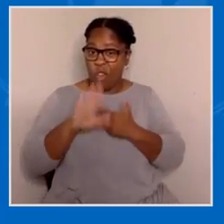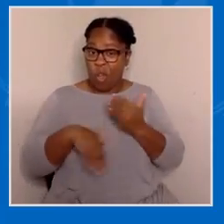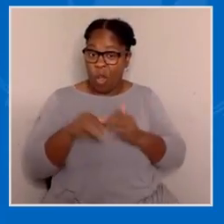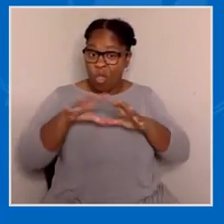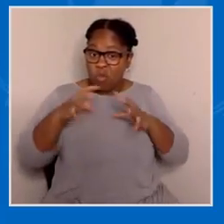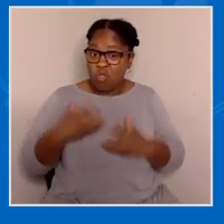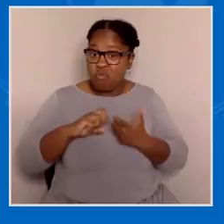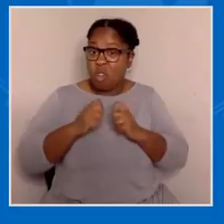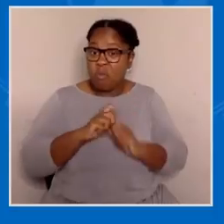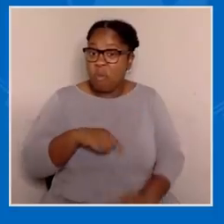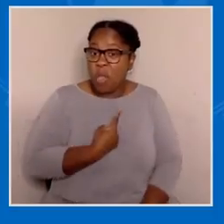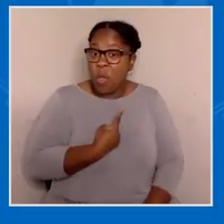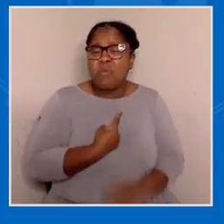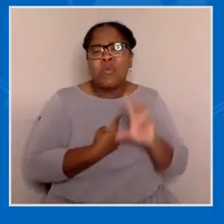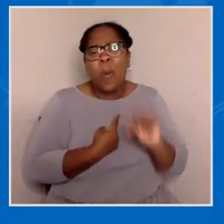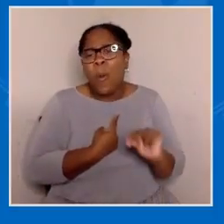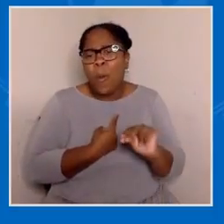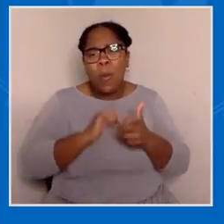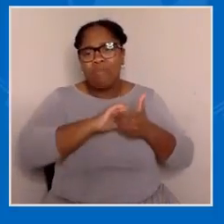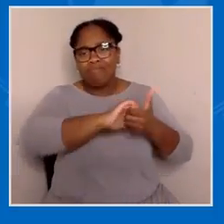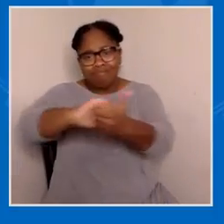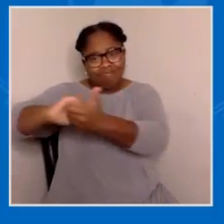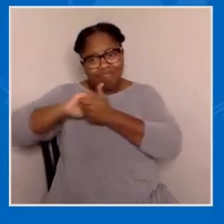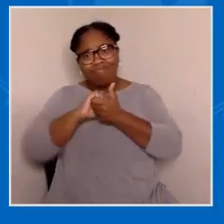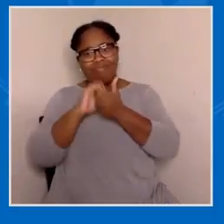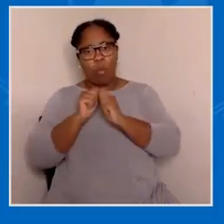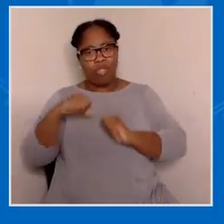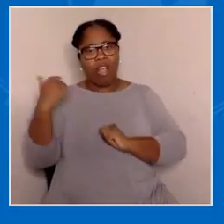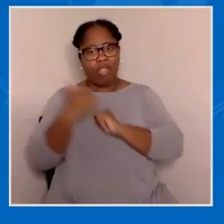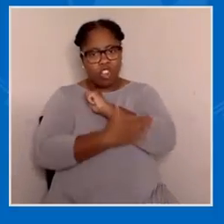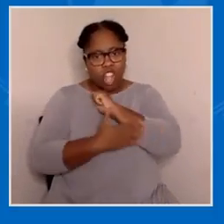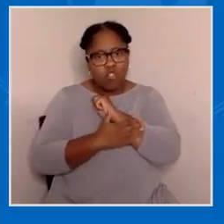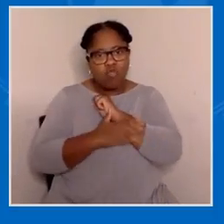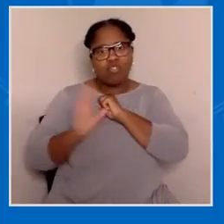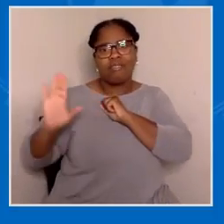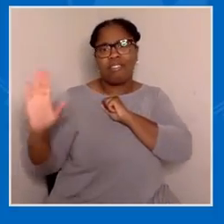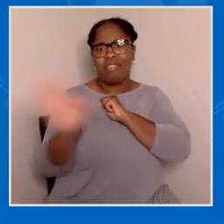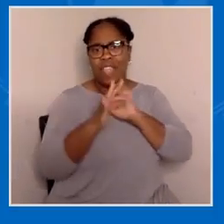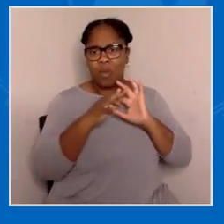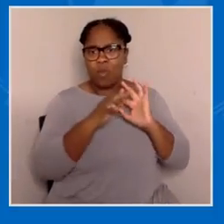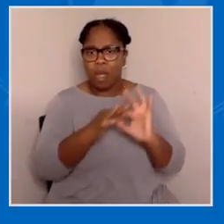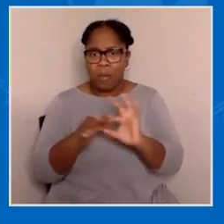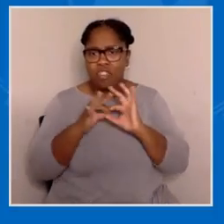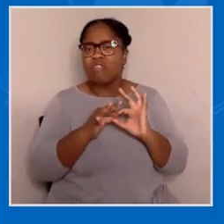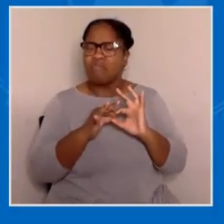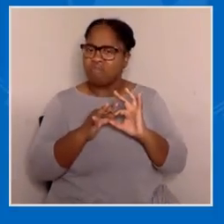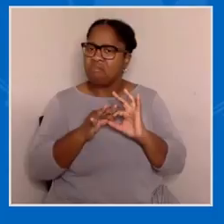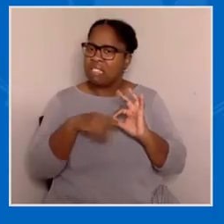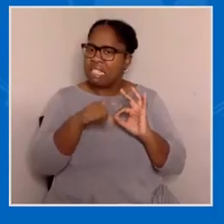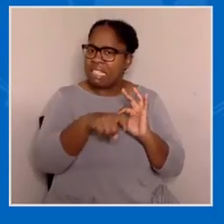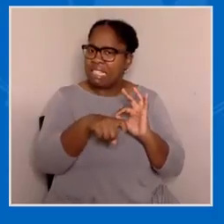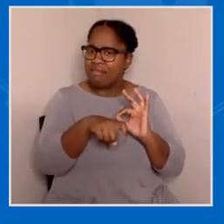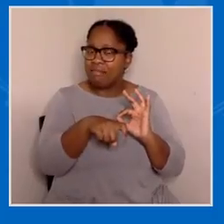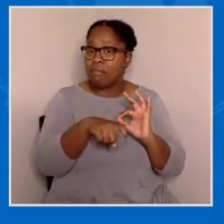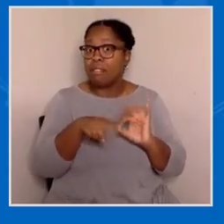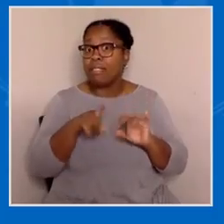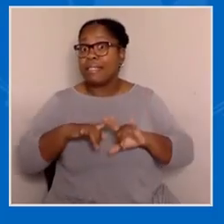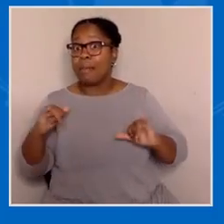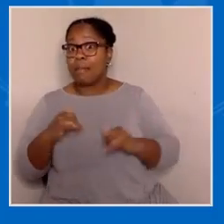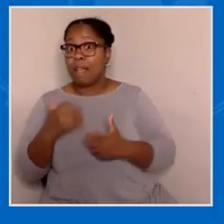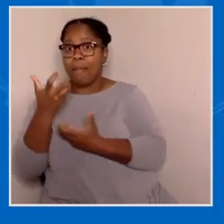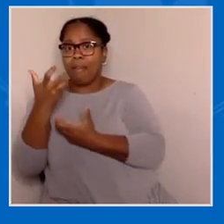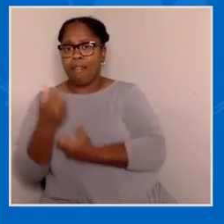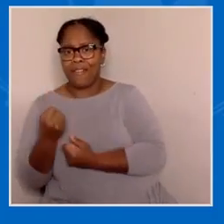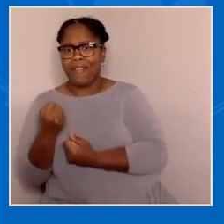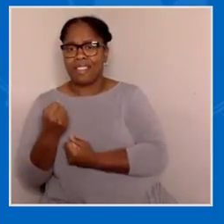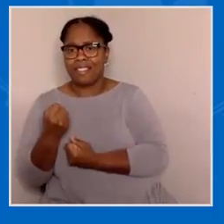to be working with other countries. We need their cooperation. We need their partnership. But also confidence. Because America,